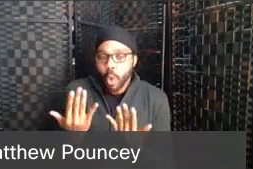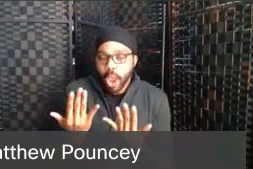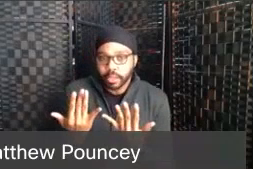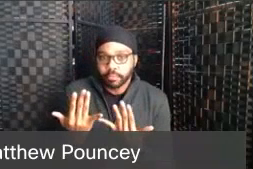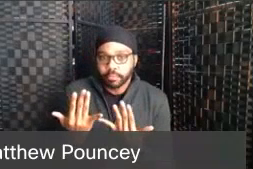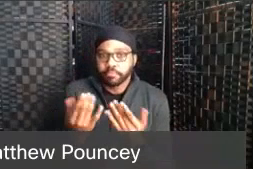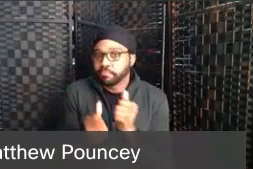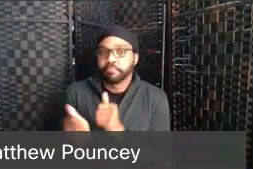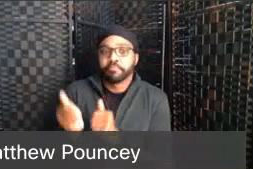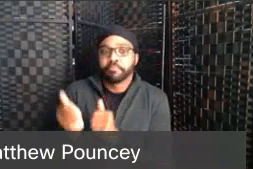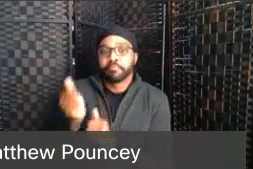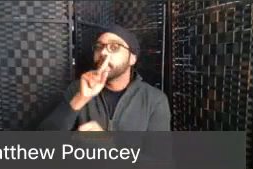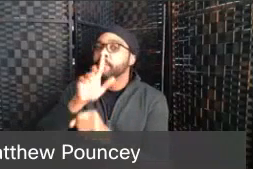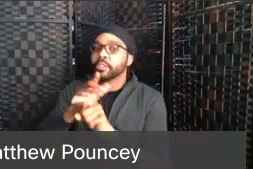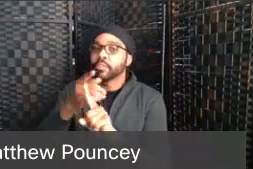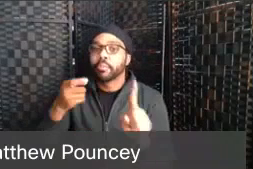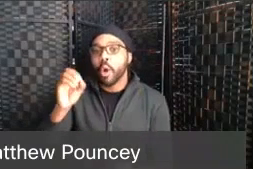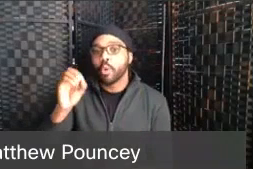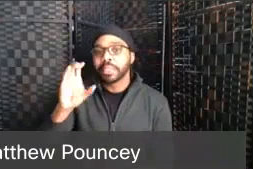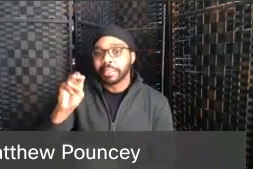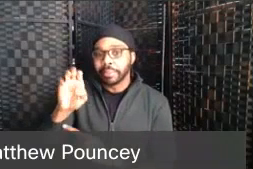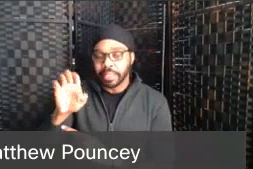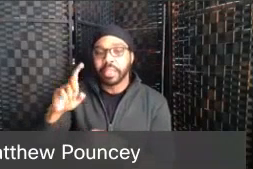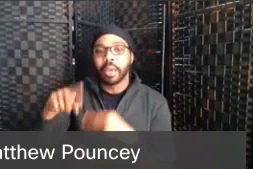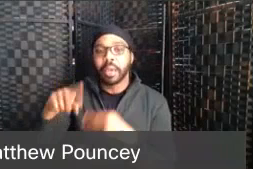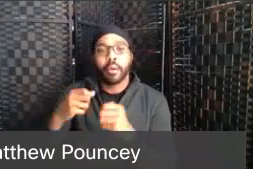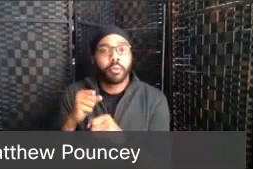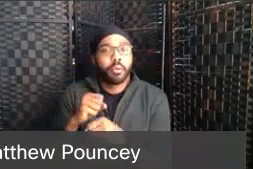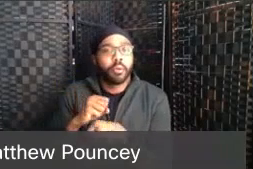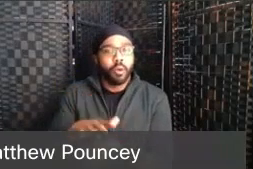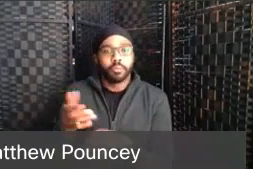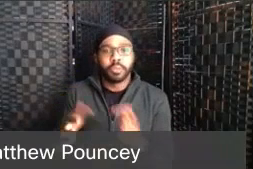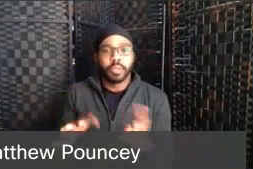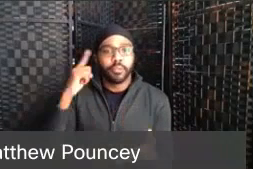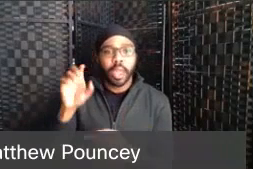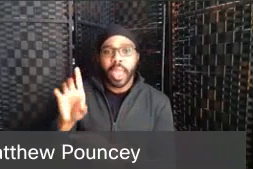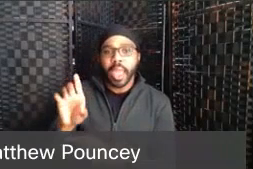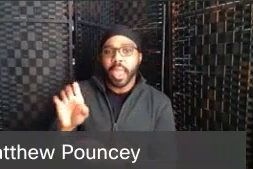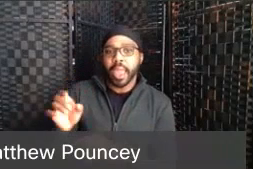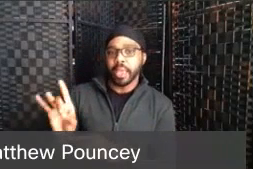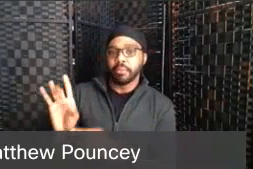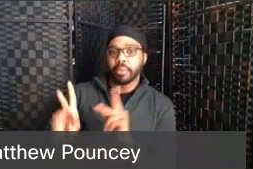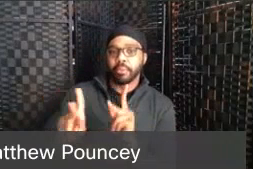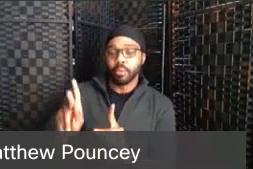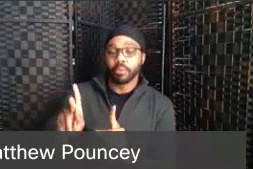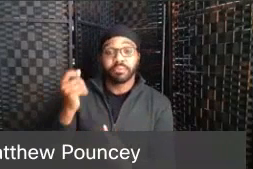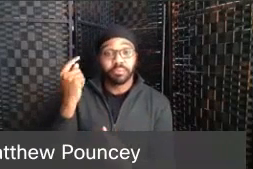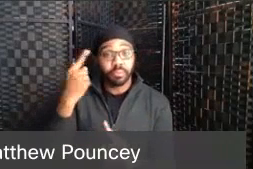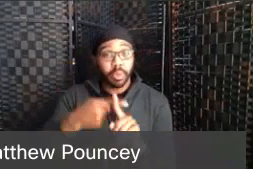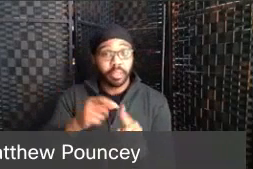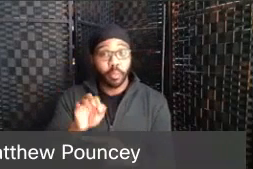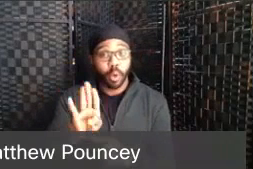the confirmation from OCME about the cause of death for 8 people. In February, we've had 4 people